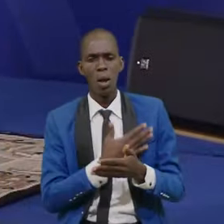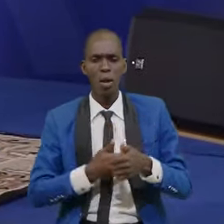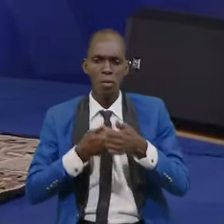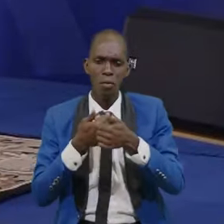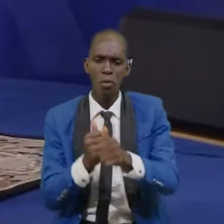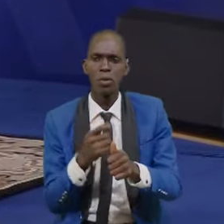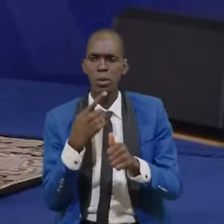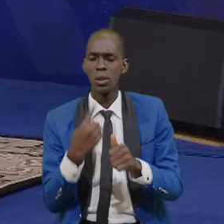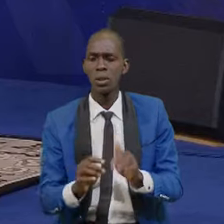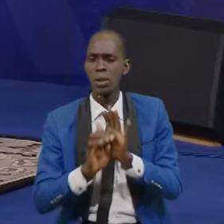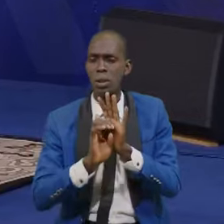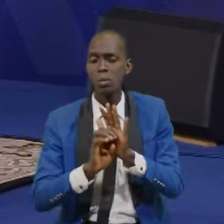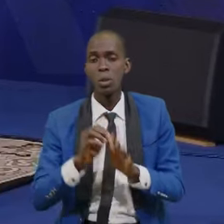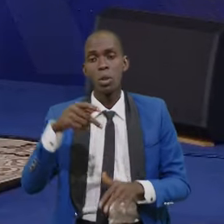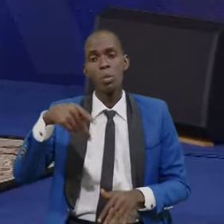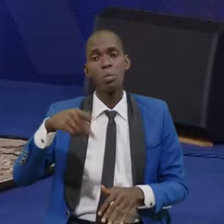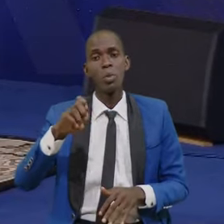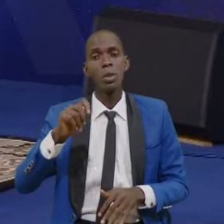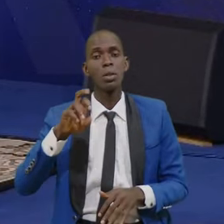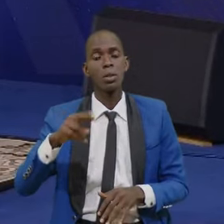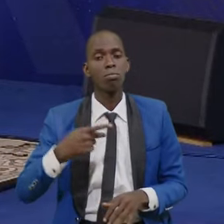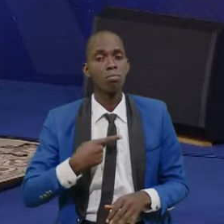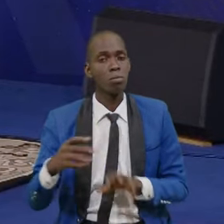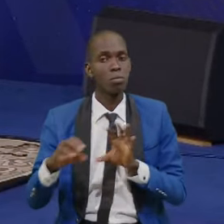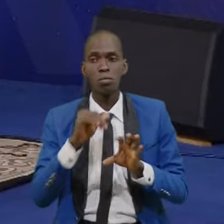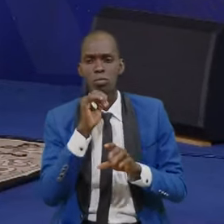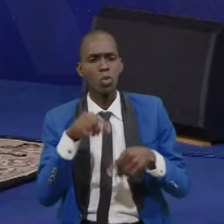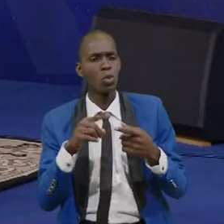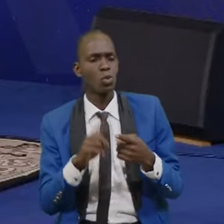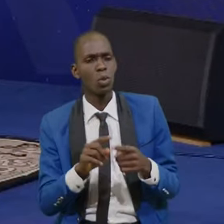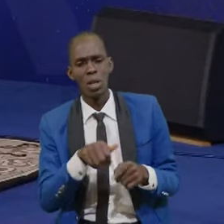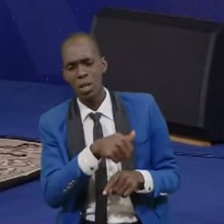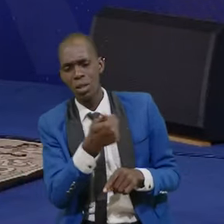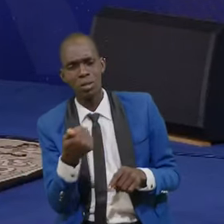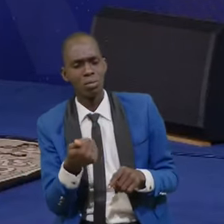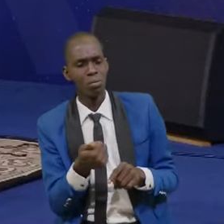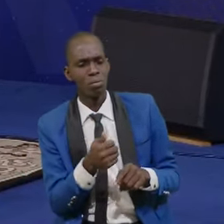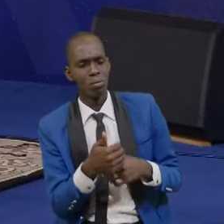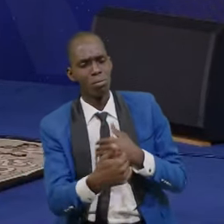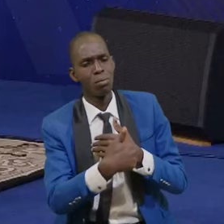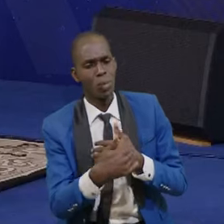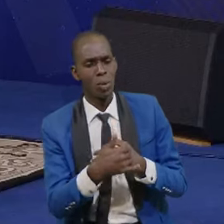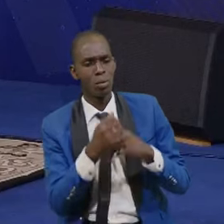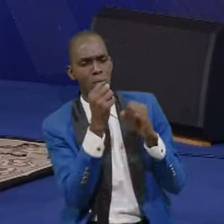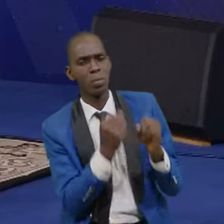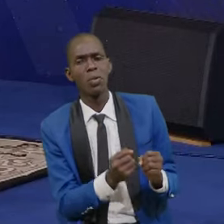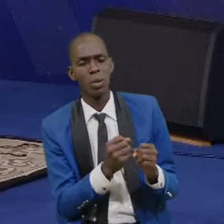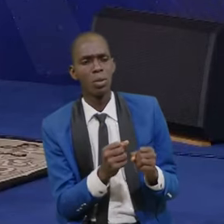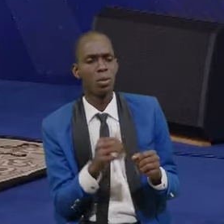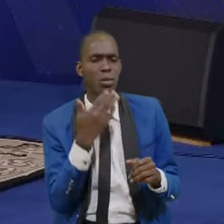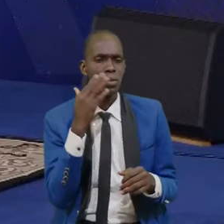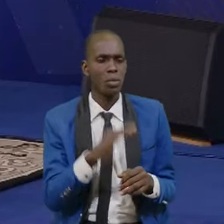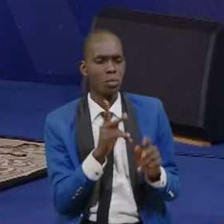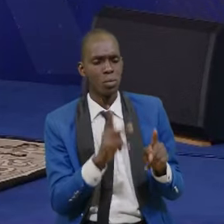Peter did not go to any kind of backyard power. a power giver to be able